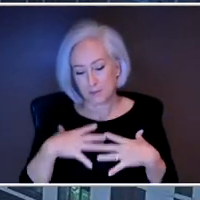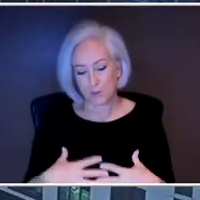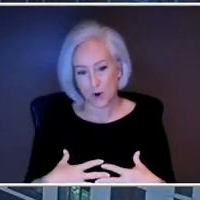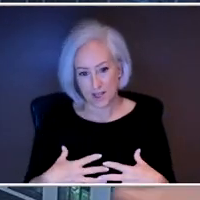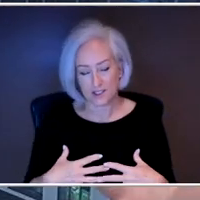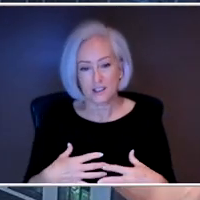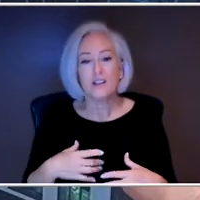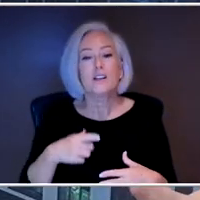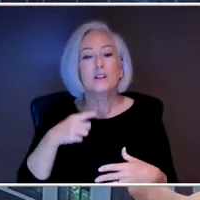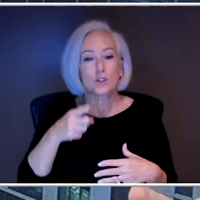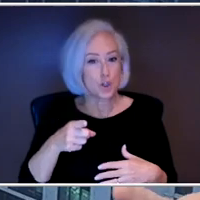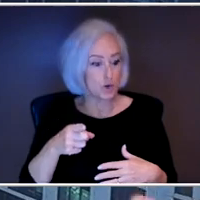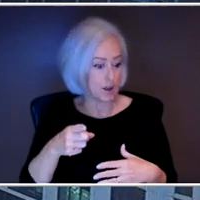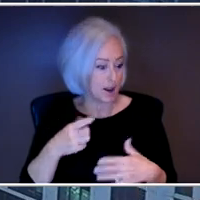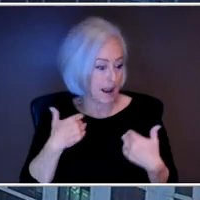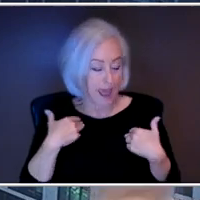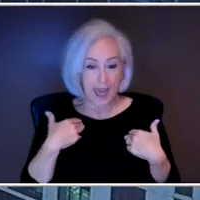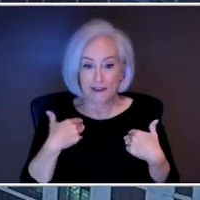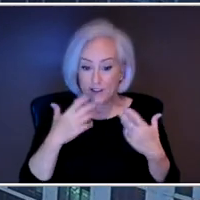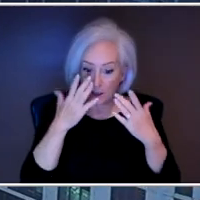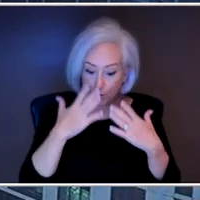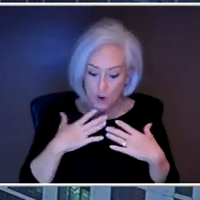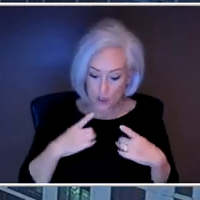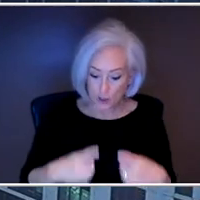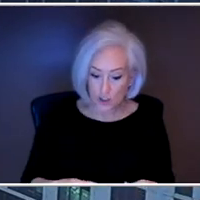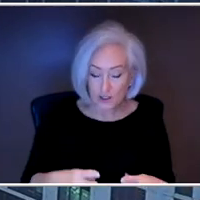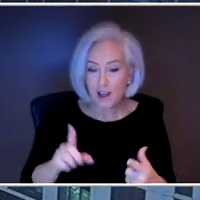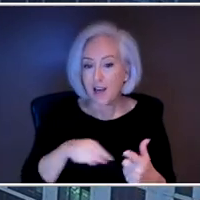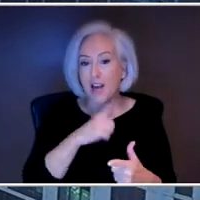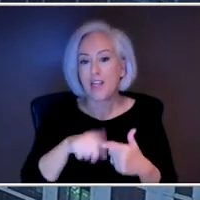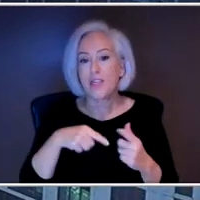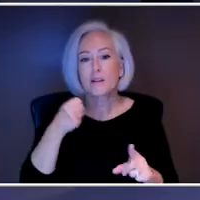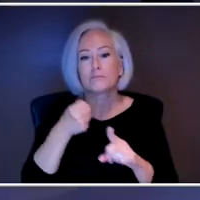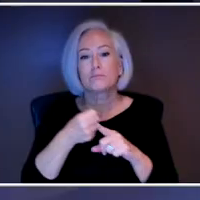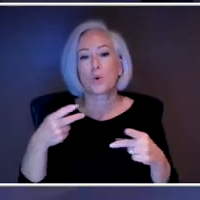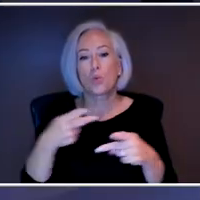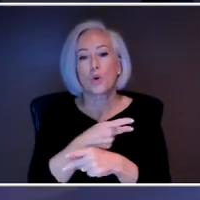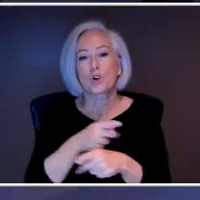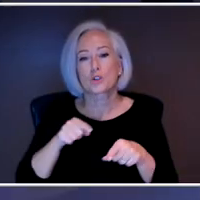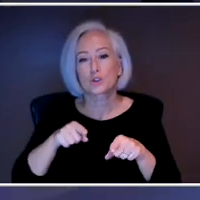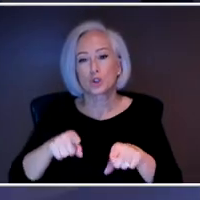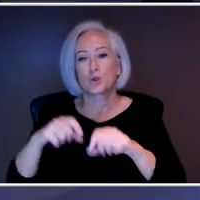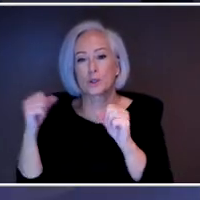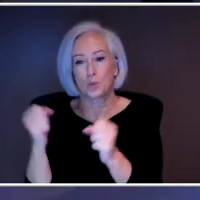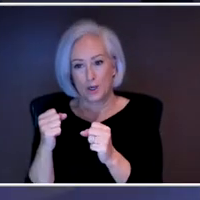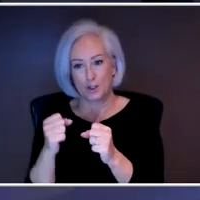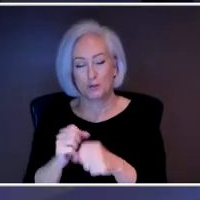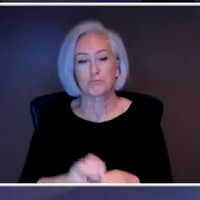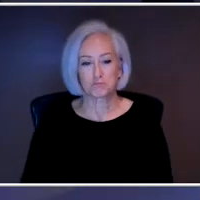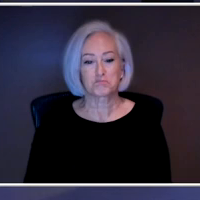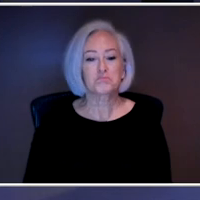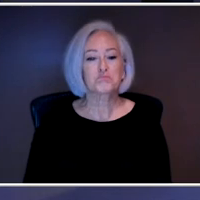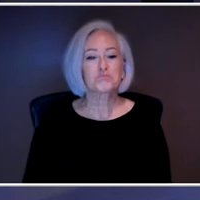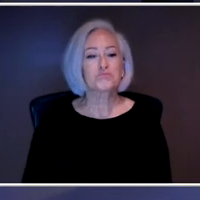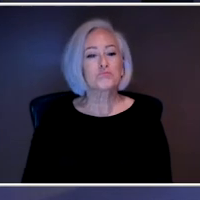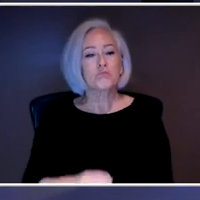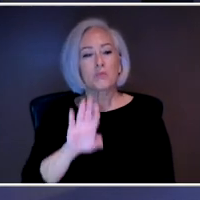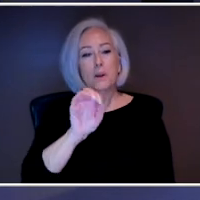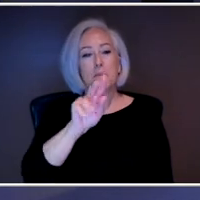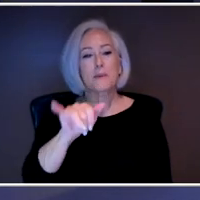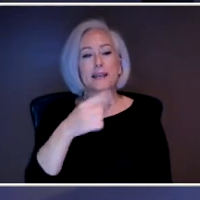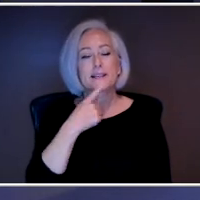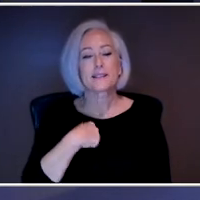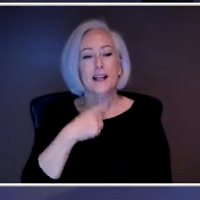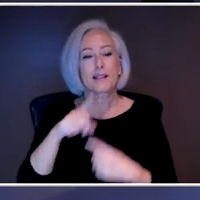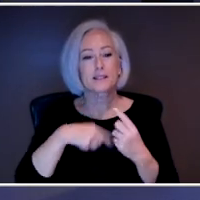in the winter, or you can have no depression at all during the rest of the year and then just develop it only in the winter. Well, Becky, tell us a little bit about that for you, kind of that cycle throughout